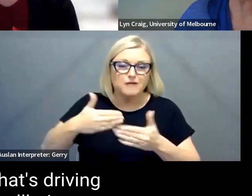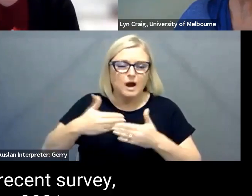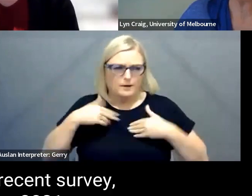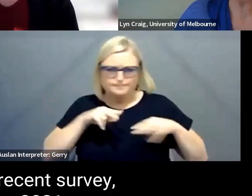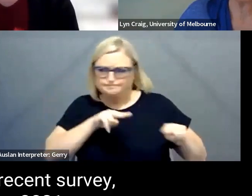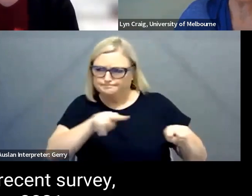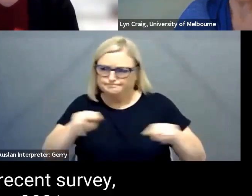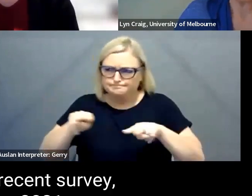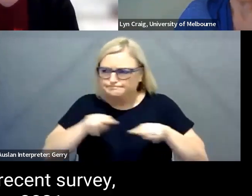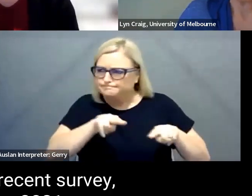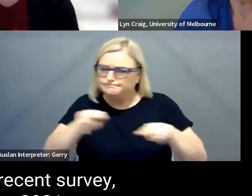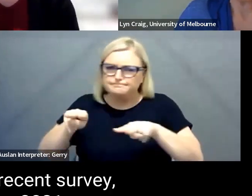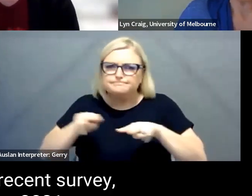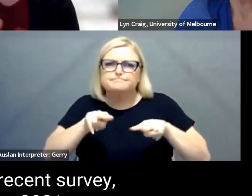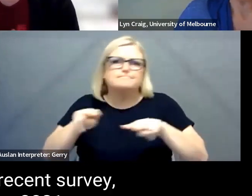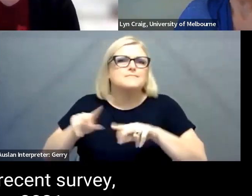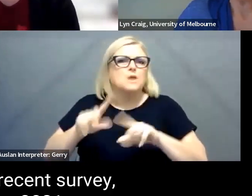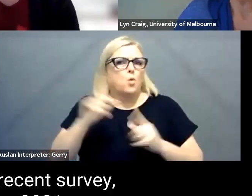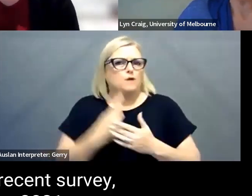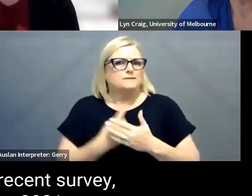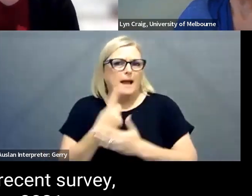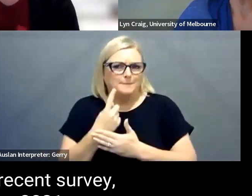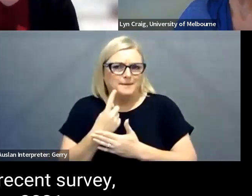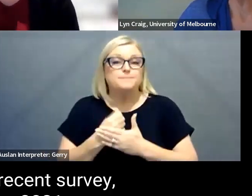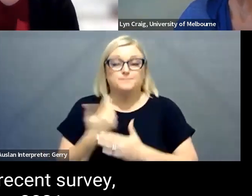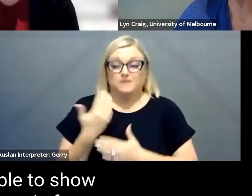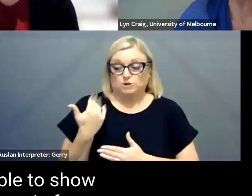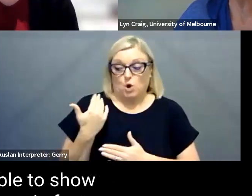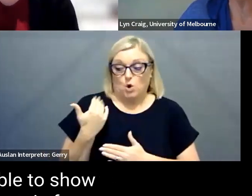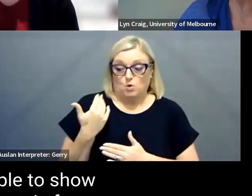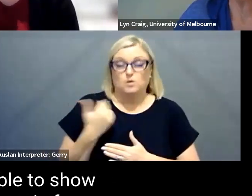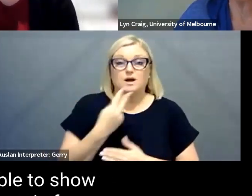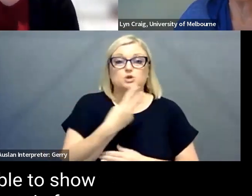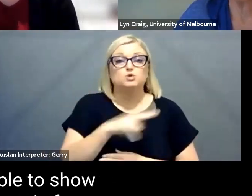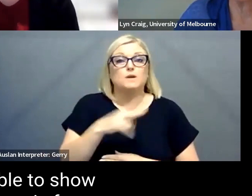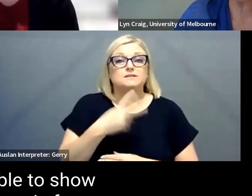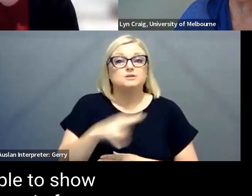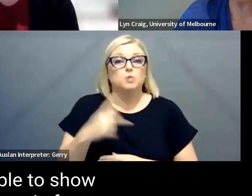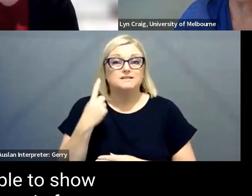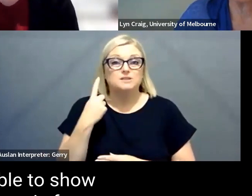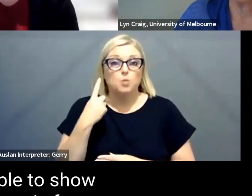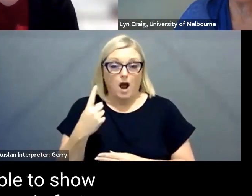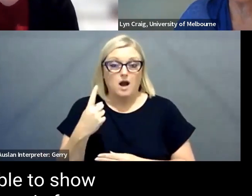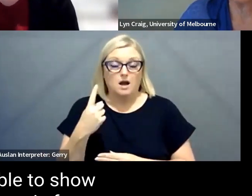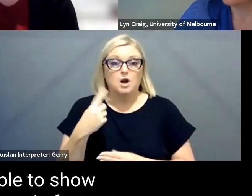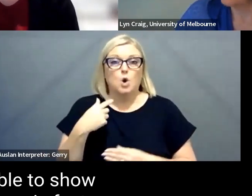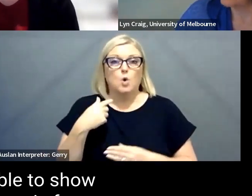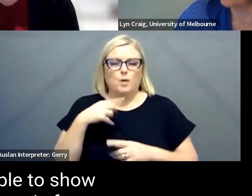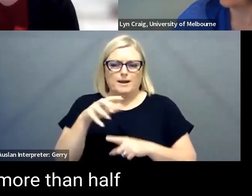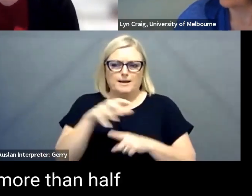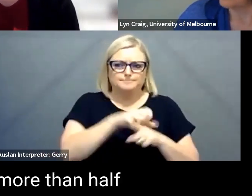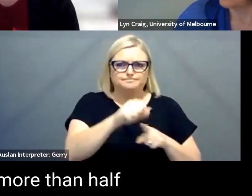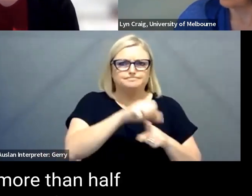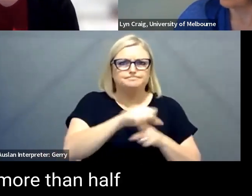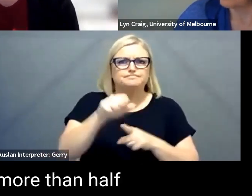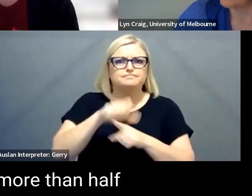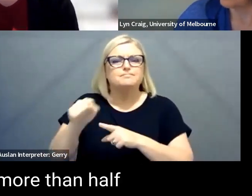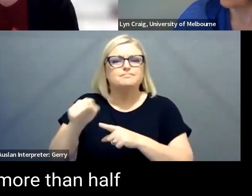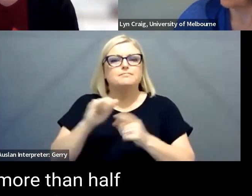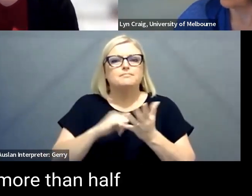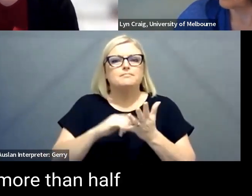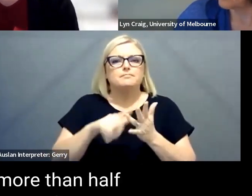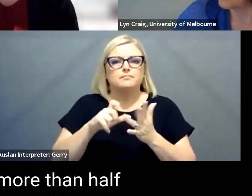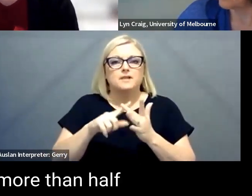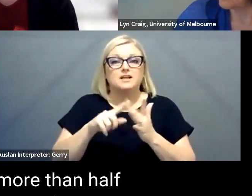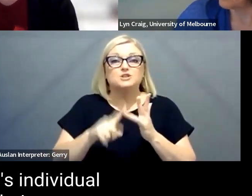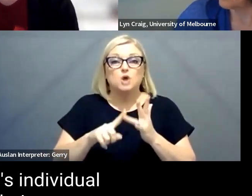wellbeing. And our most recent survey, which was 2021, was really able to show that socioeconomic factors accounted for more than half